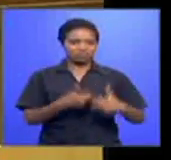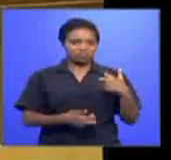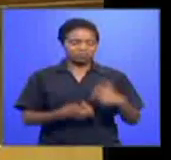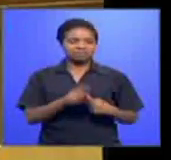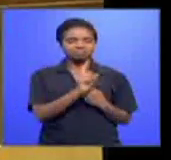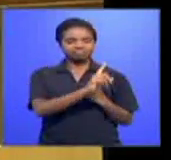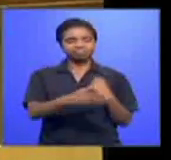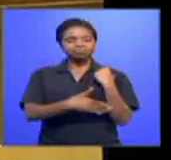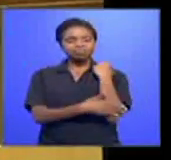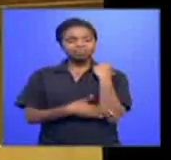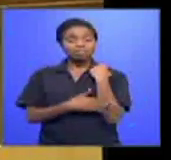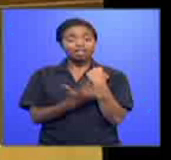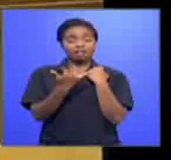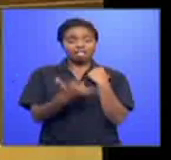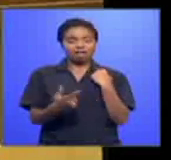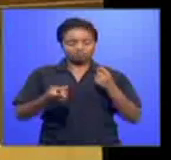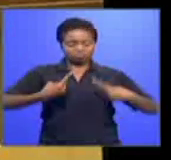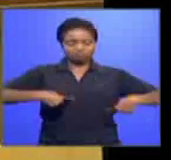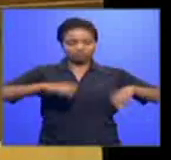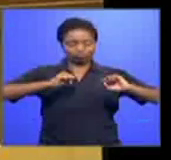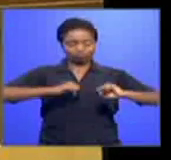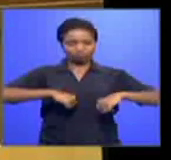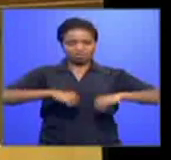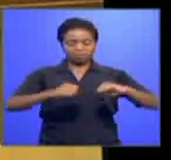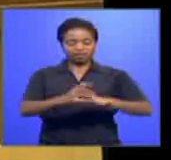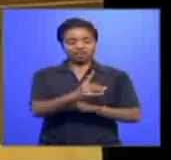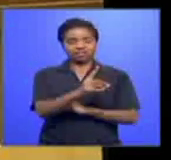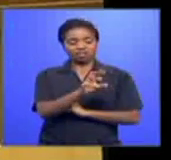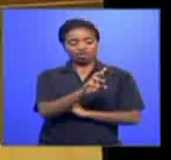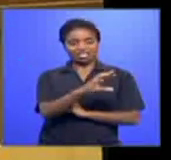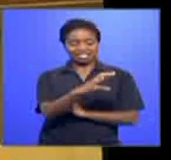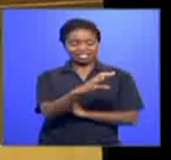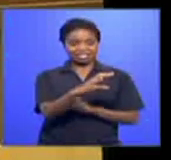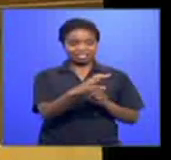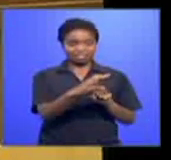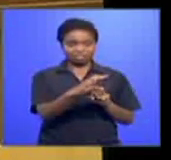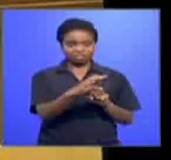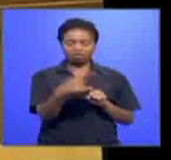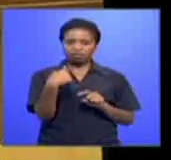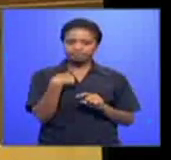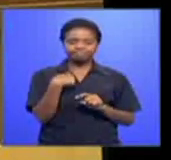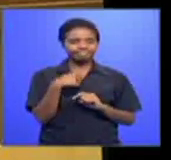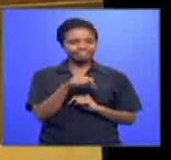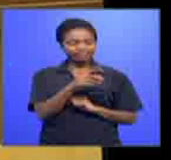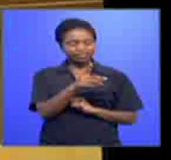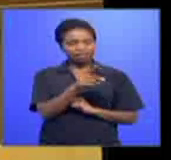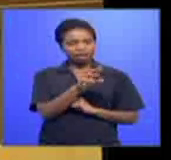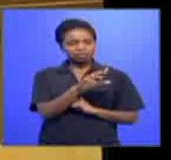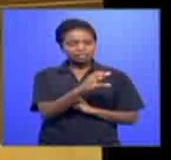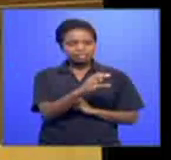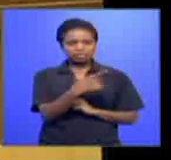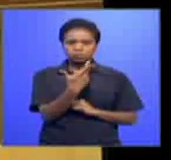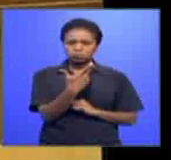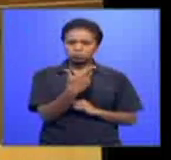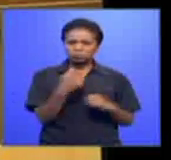We are in solidarity with the DRC as the country battles the menace of